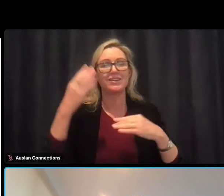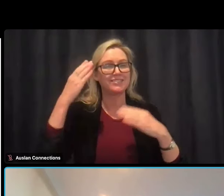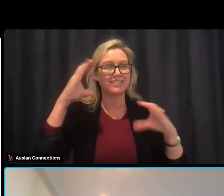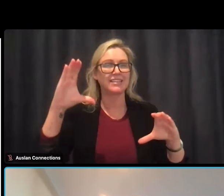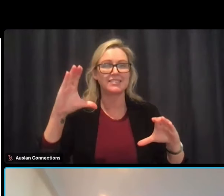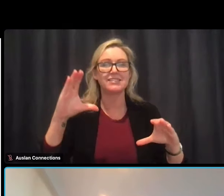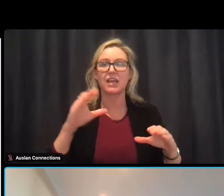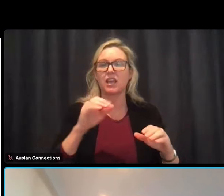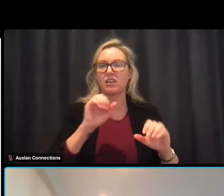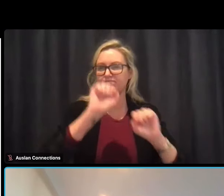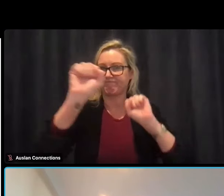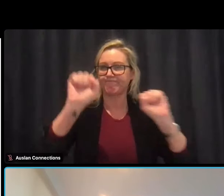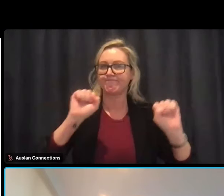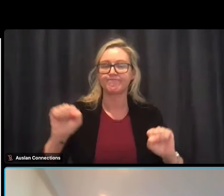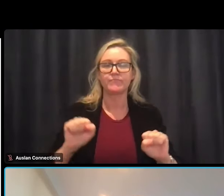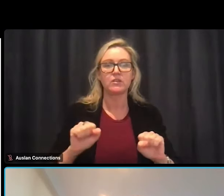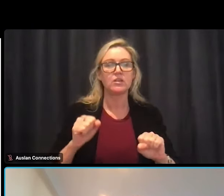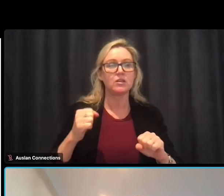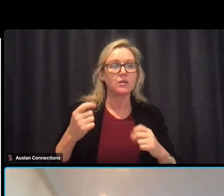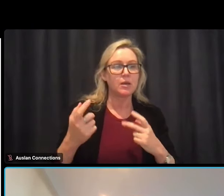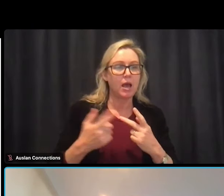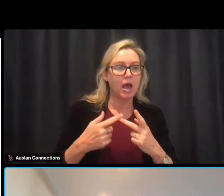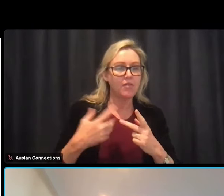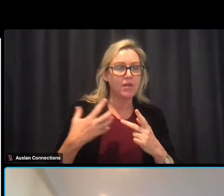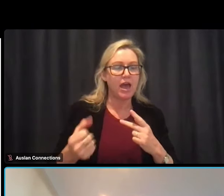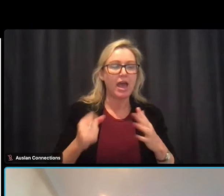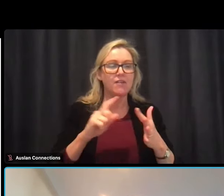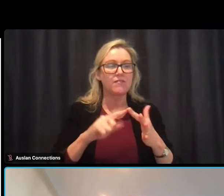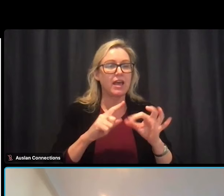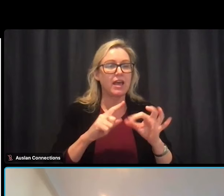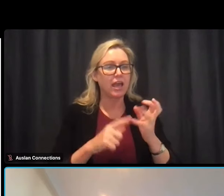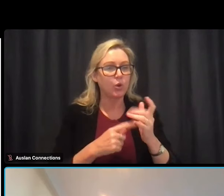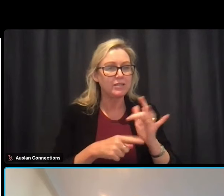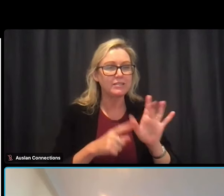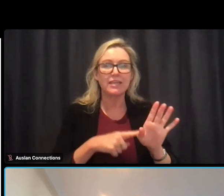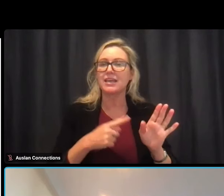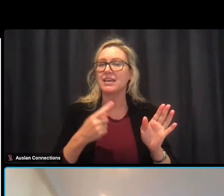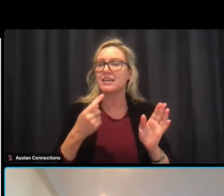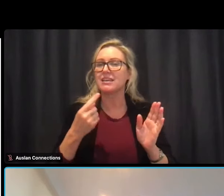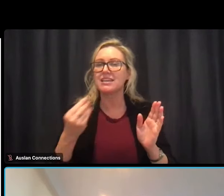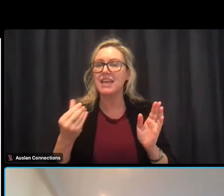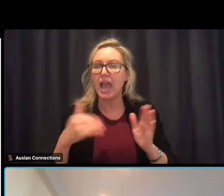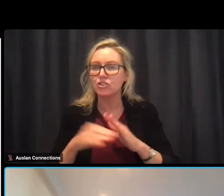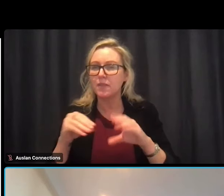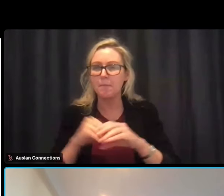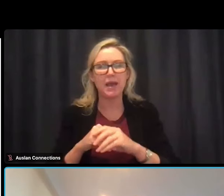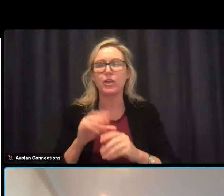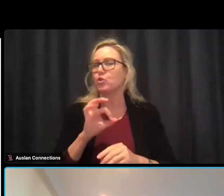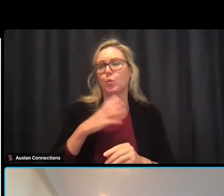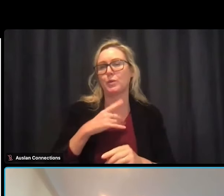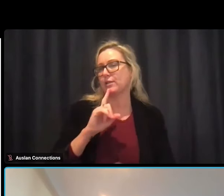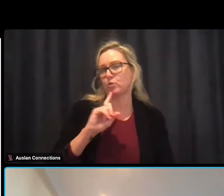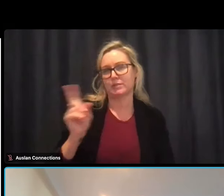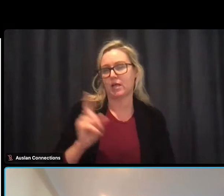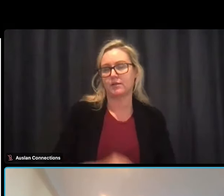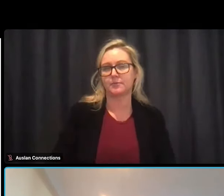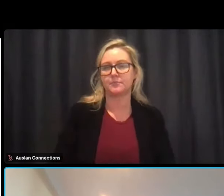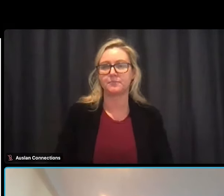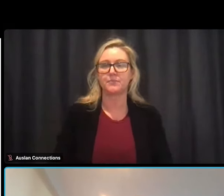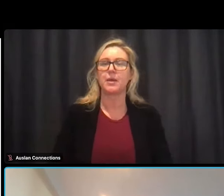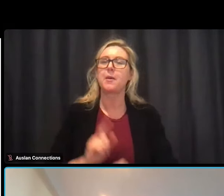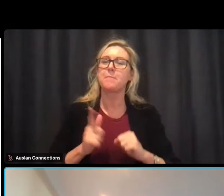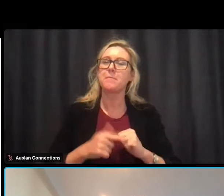And you can see that things like cash and cash at bank and equity, you don't need to disclose. Now, of course, accounting is not an